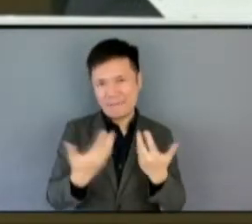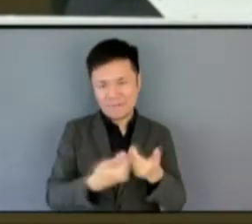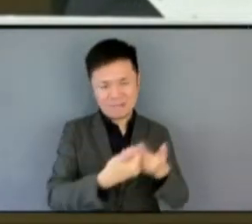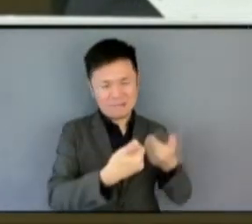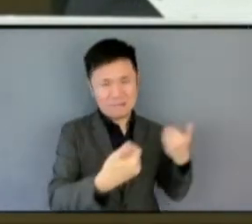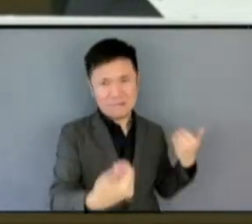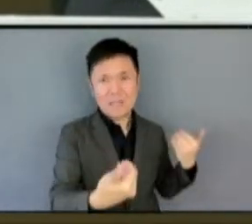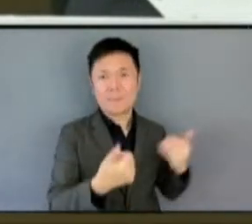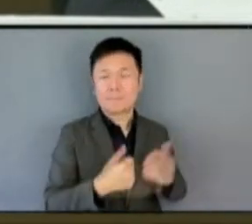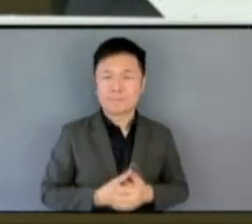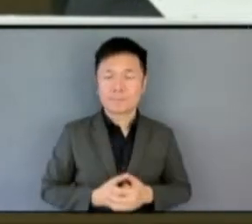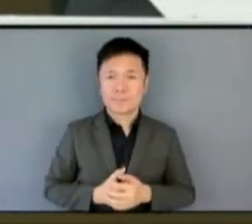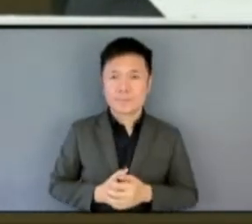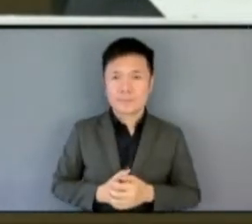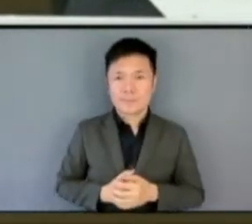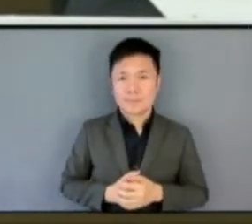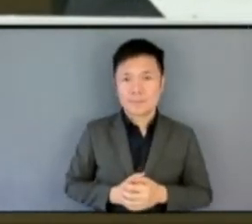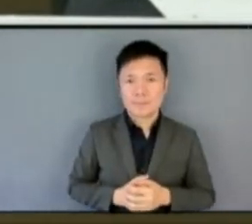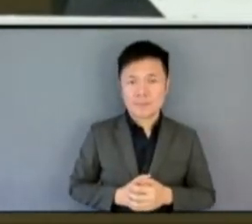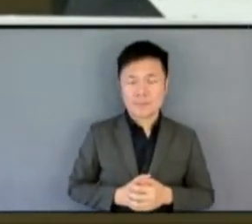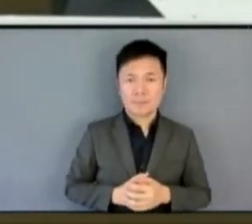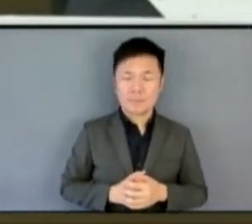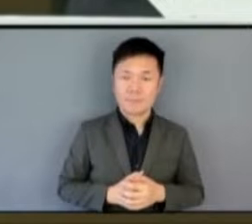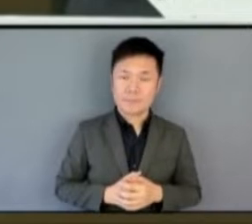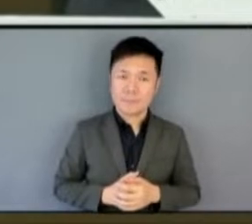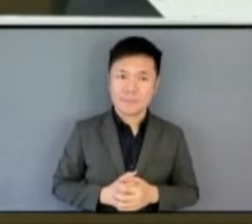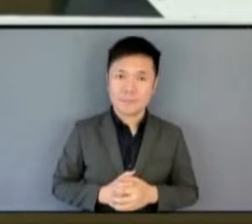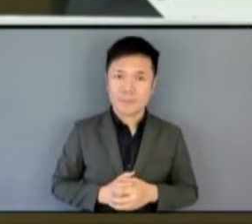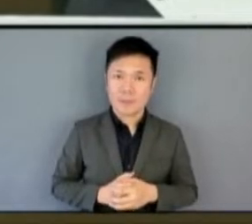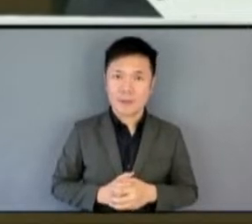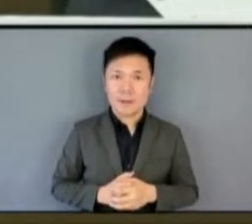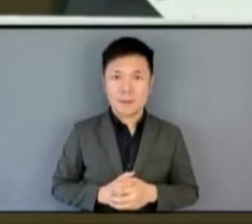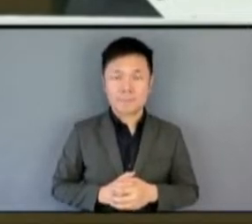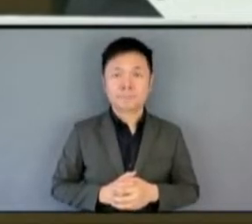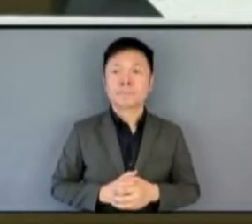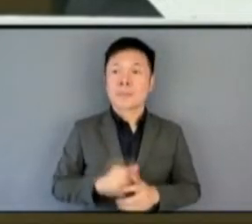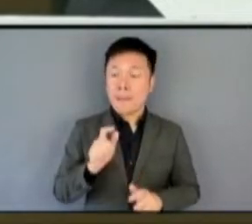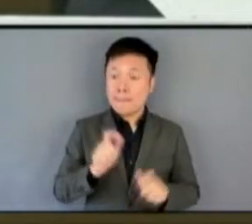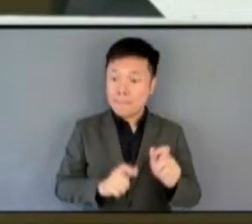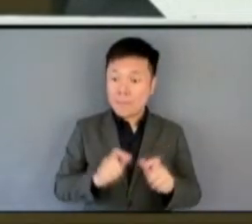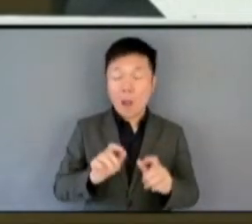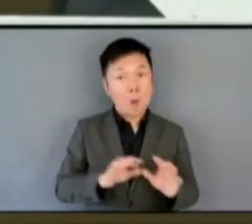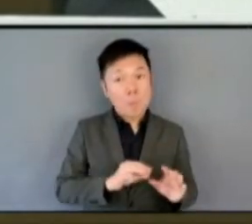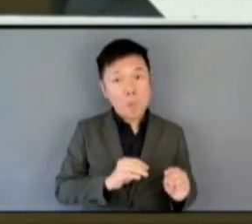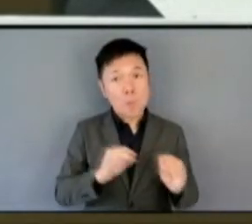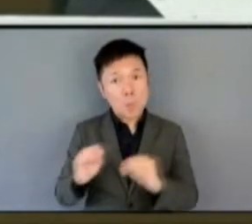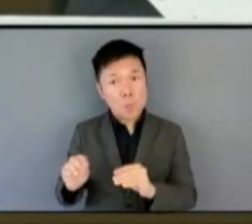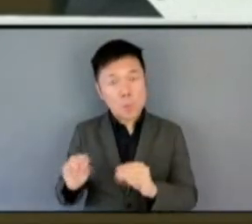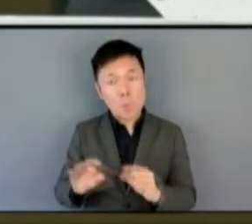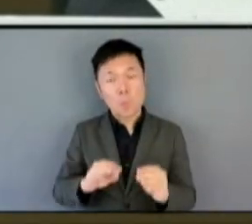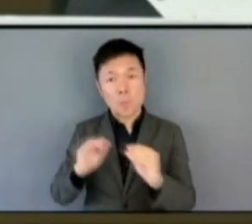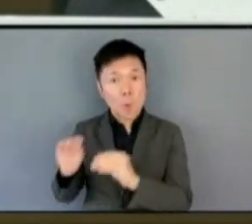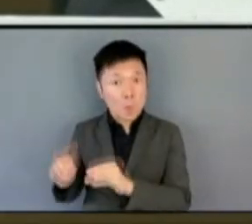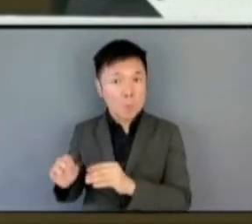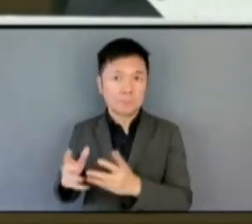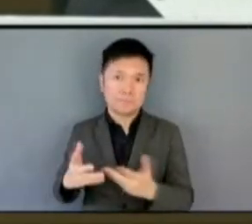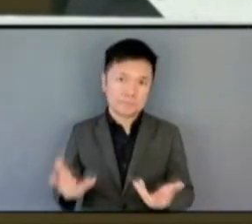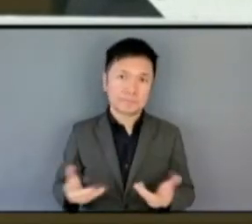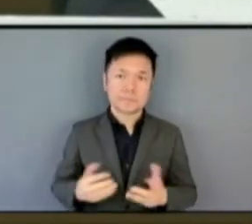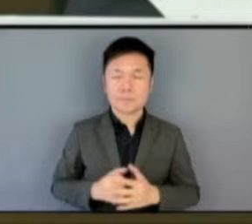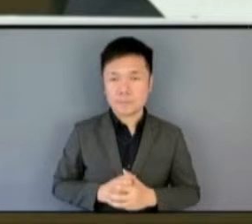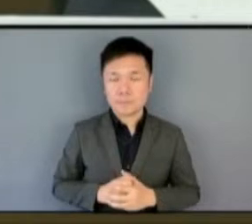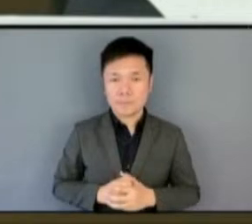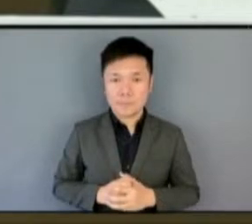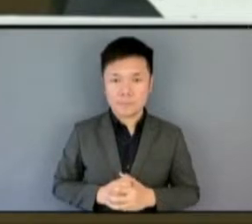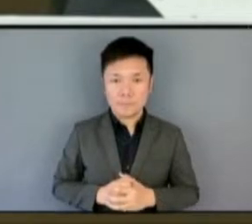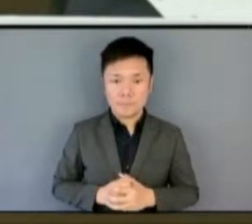Migrated peoples involved with diversified economic activities for their living purposes. They live